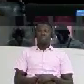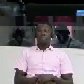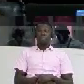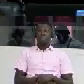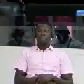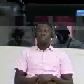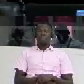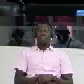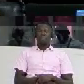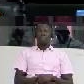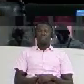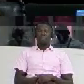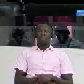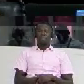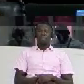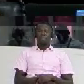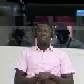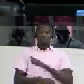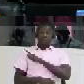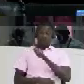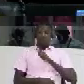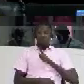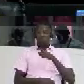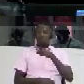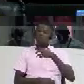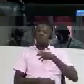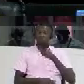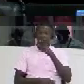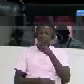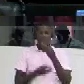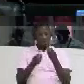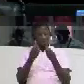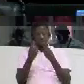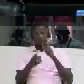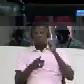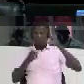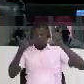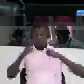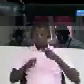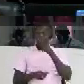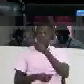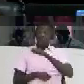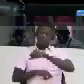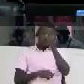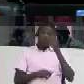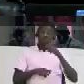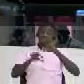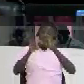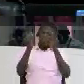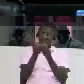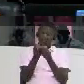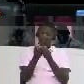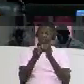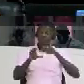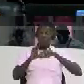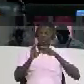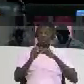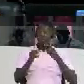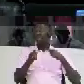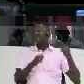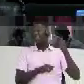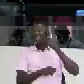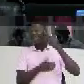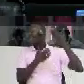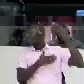2009 ci biir réew mi. We will therefore like you to tell us what happened to you and your colleagues on that fateful day. dinañ bugga nag nga waxal ñu li